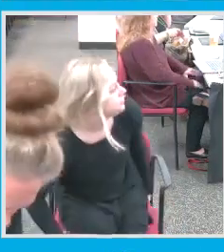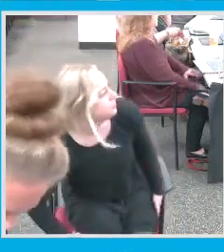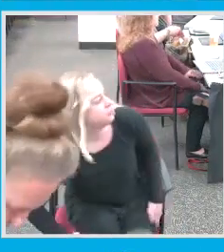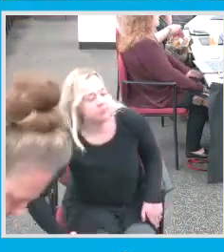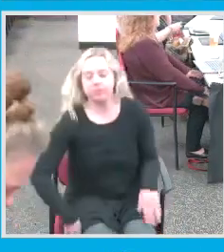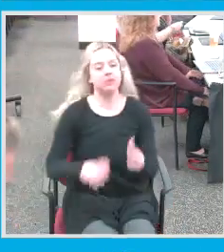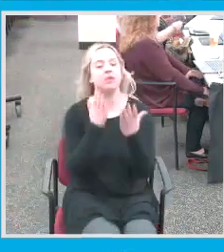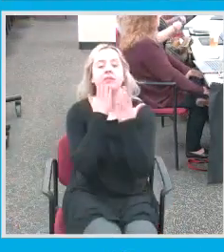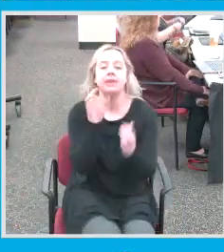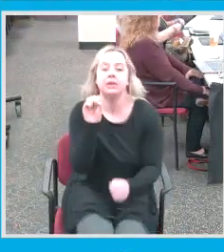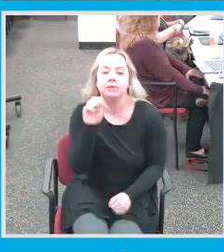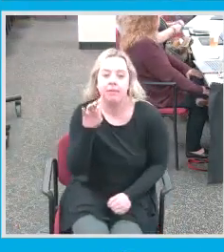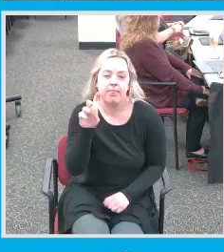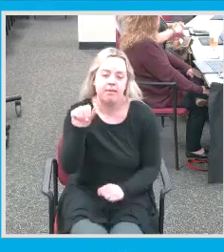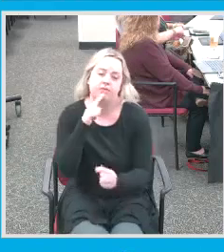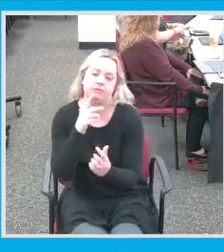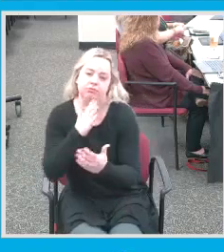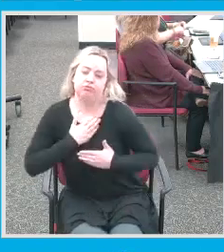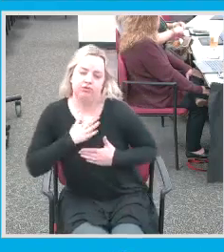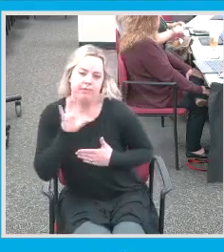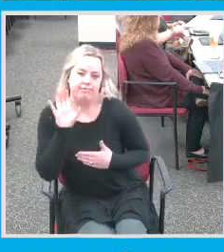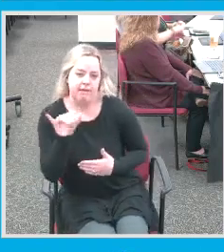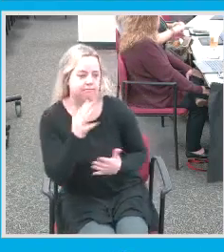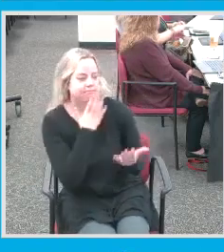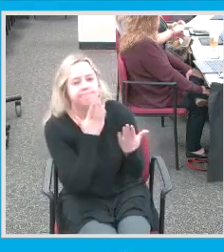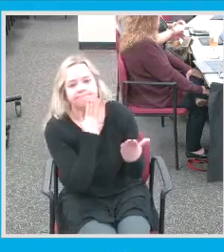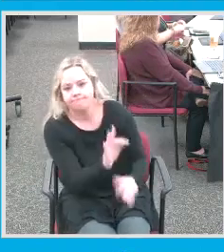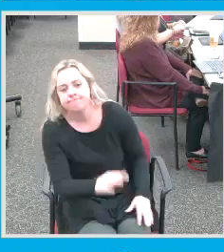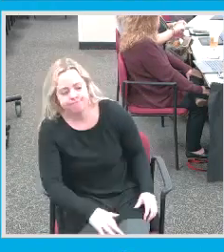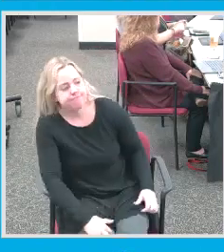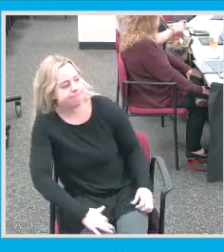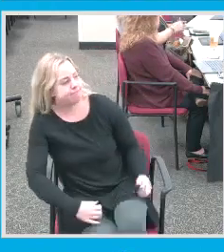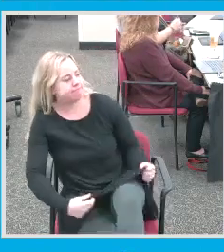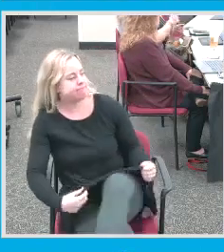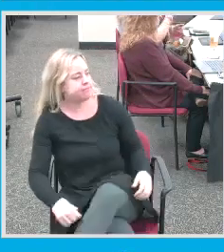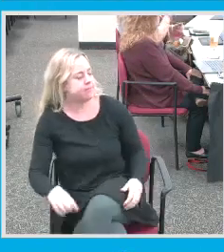Thank you. Thank you, Vicki.